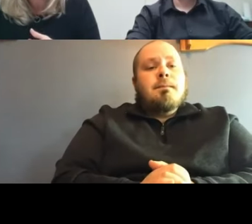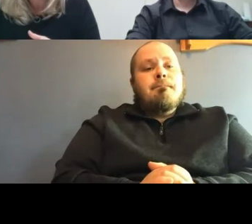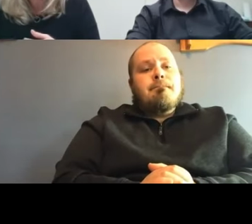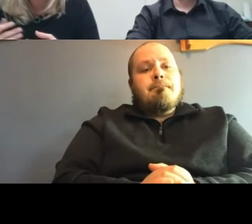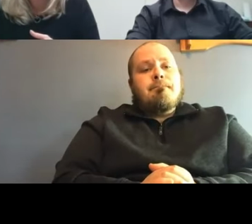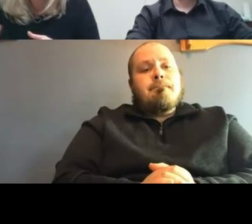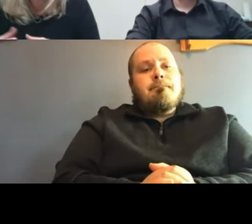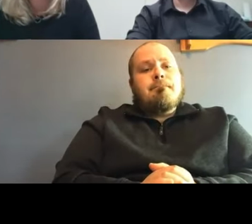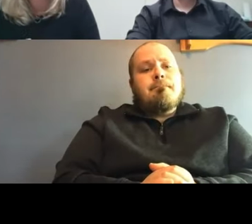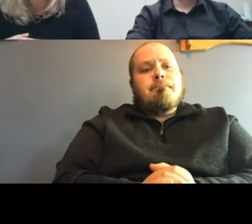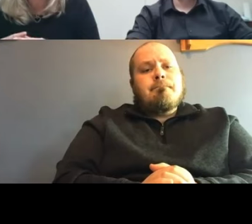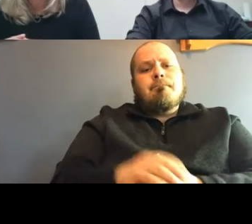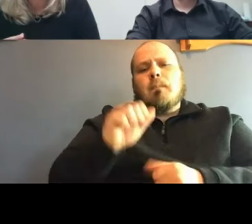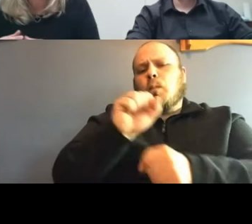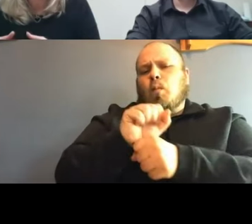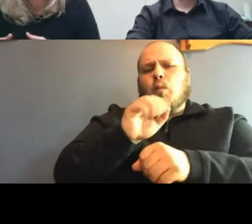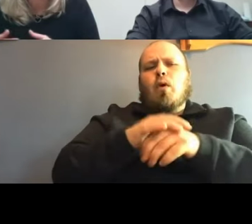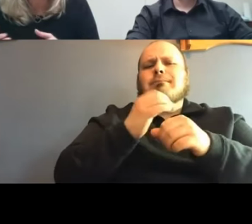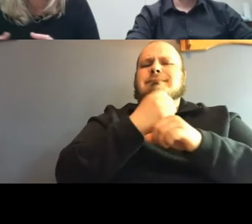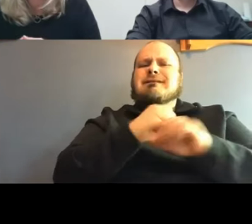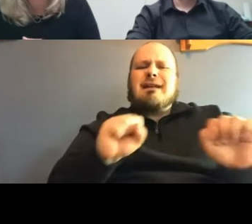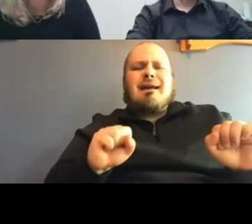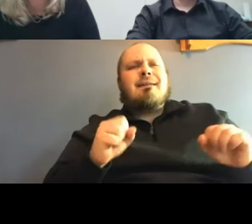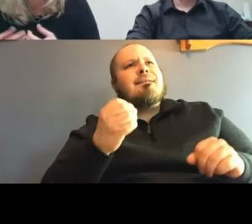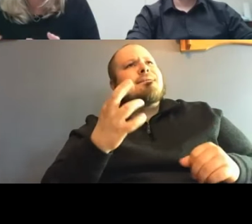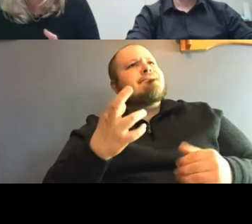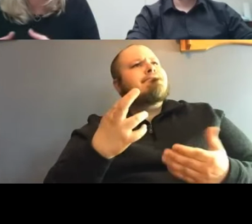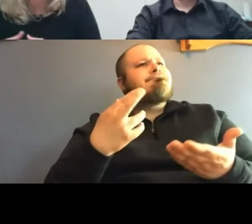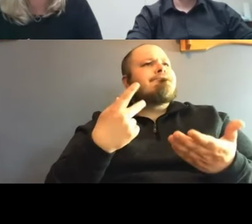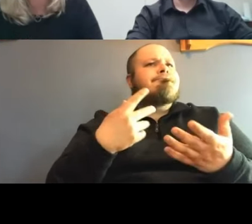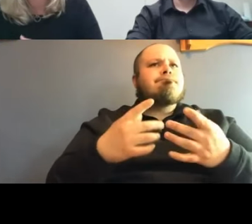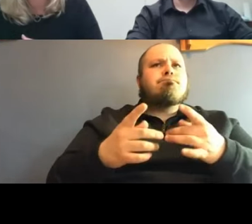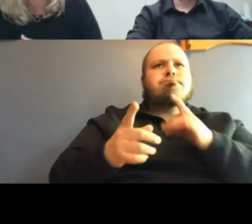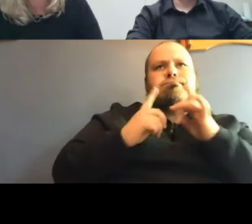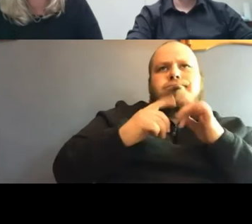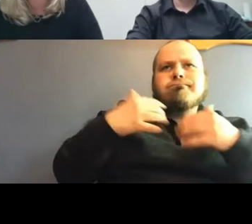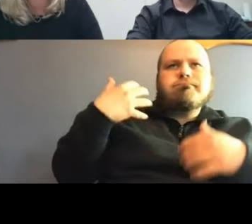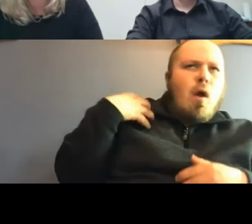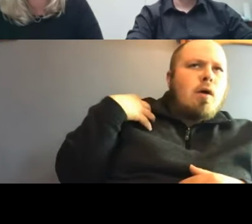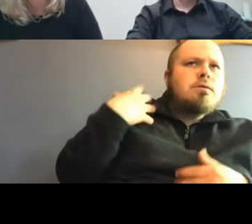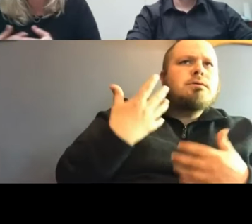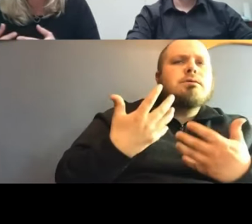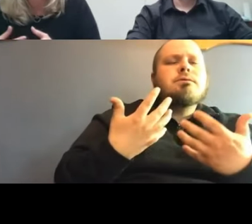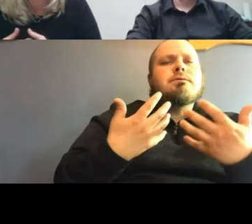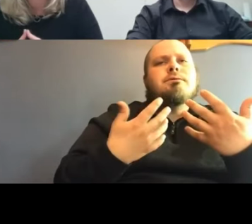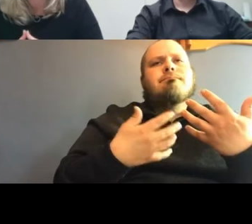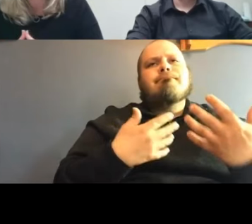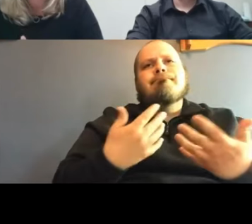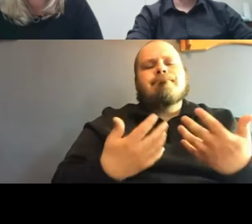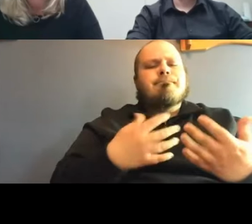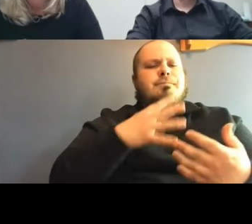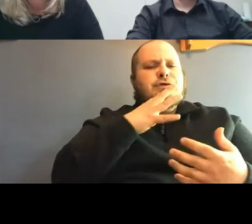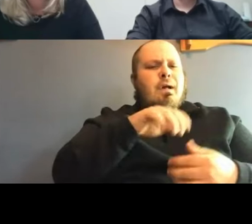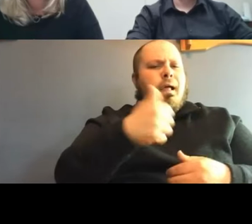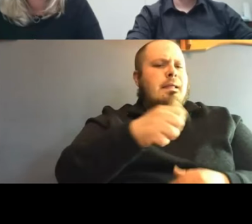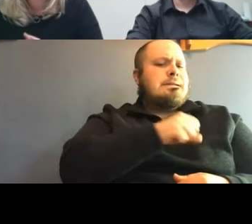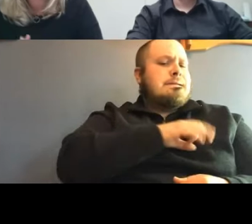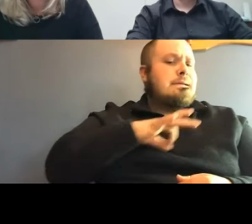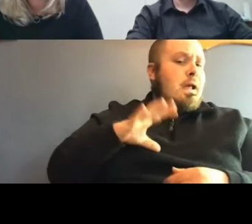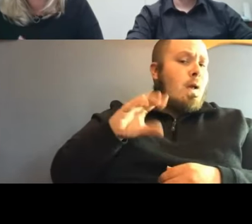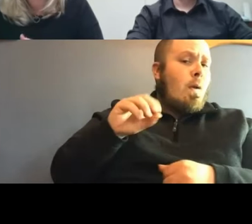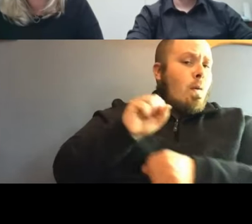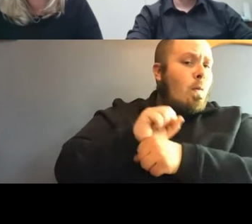And work on safety, or talking to their boss, or talking to the co-workers. And then